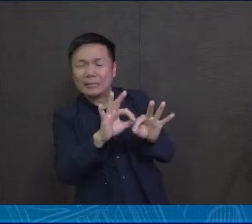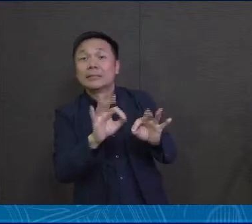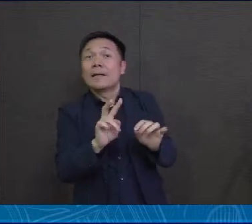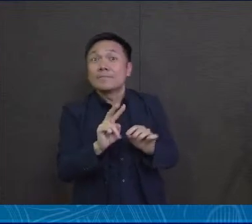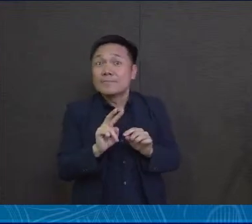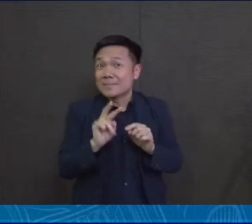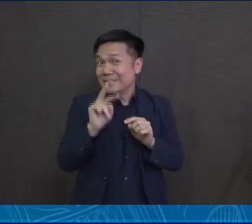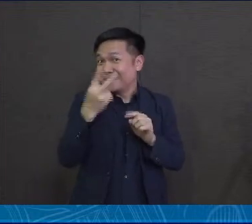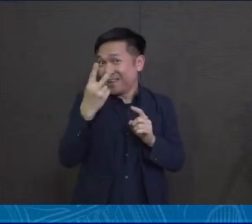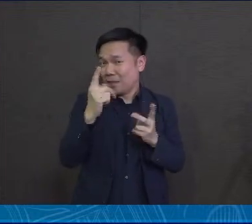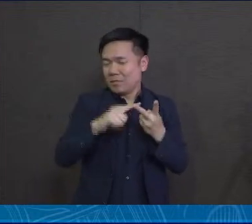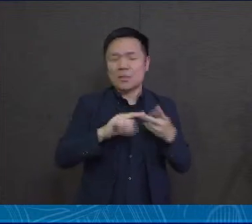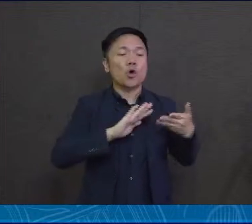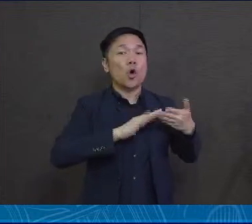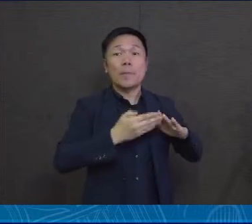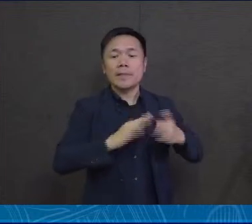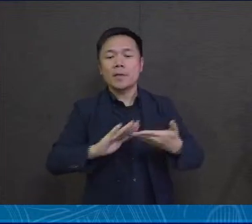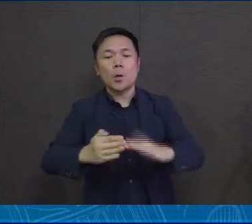work with the community